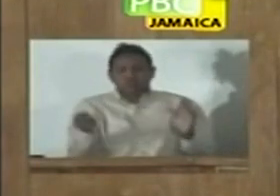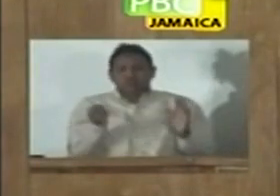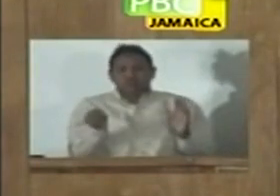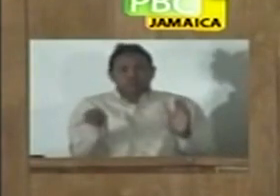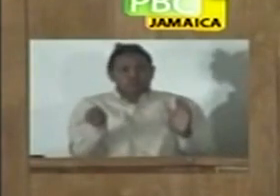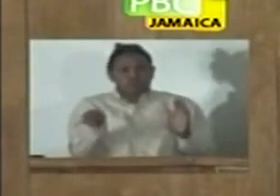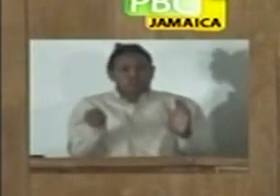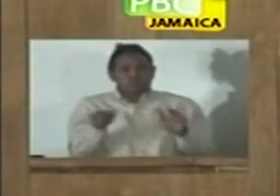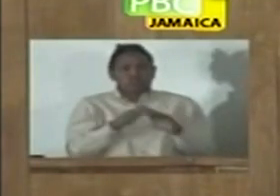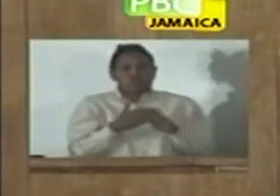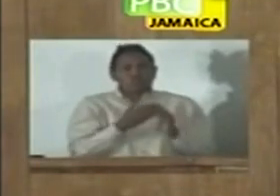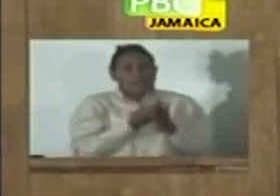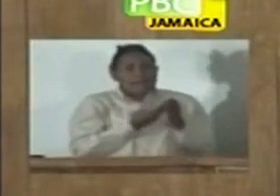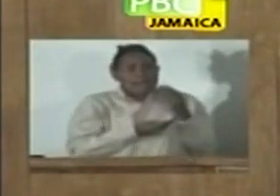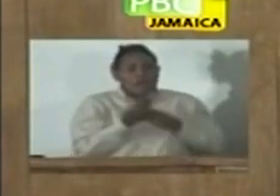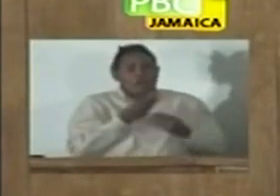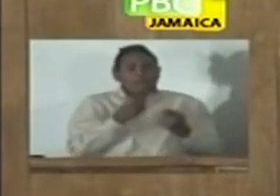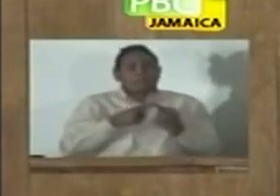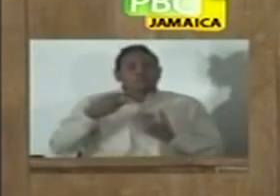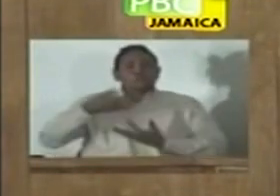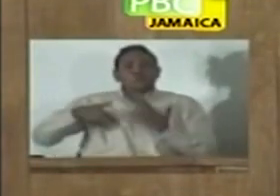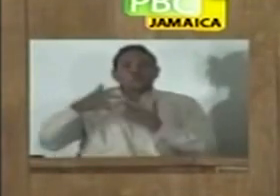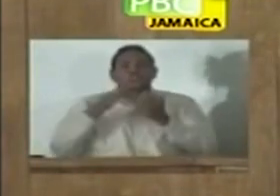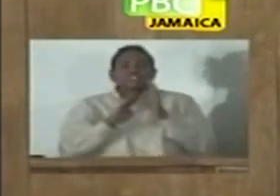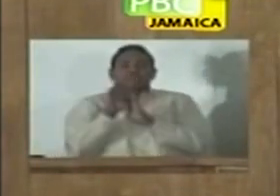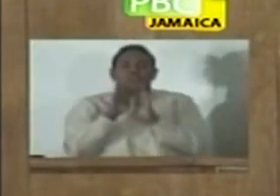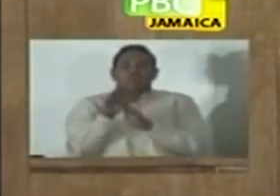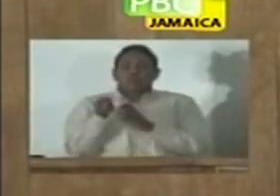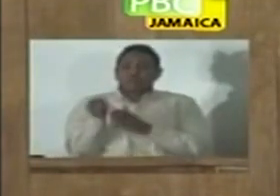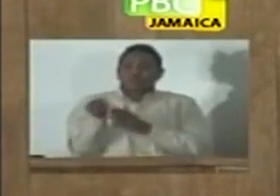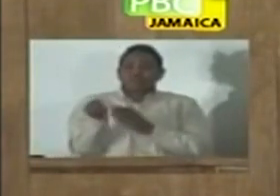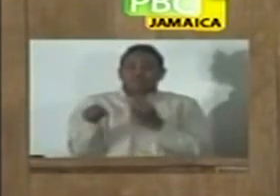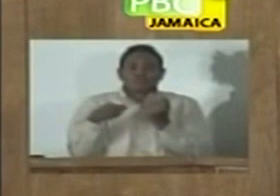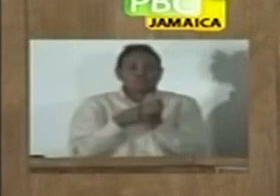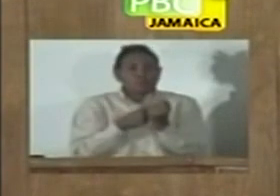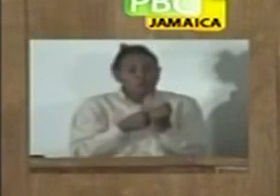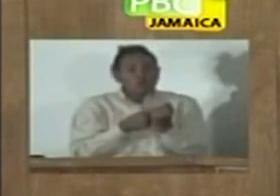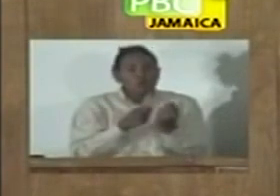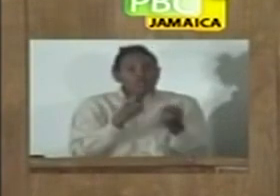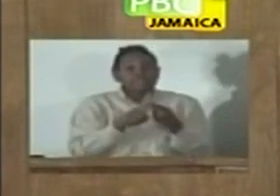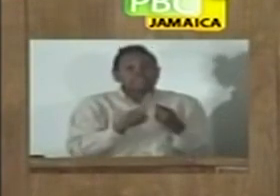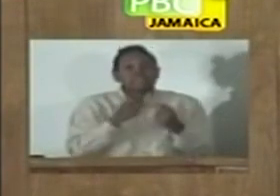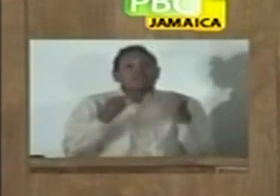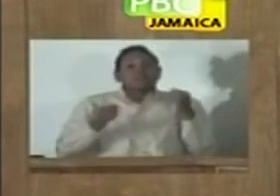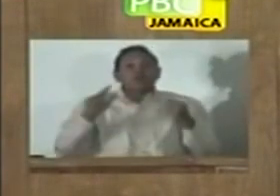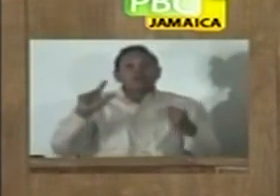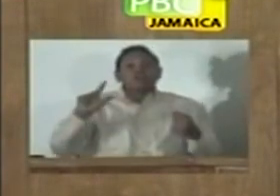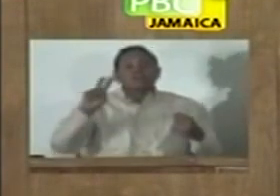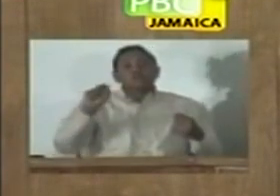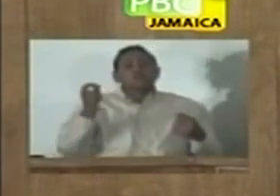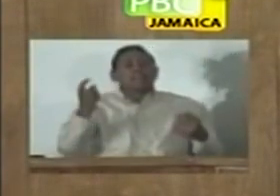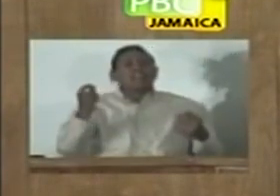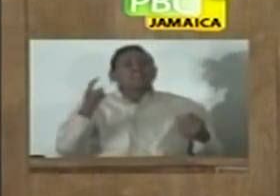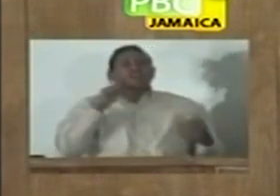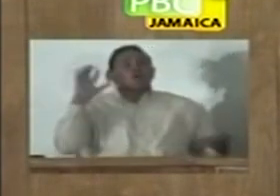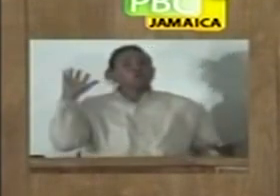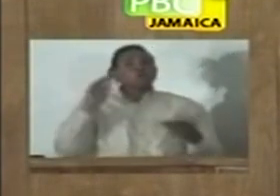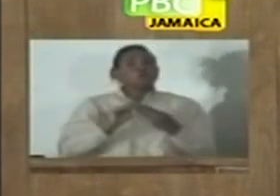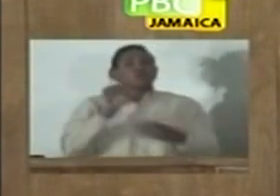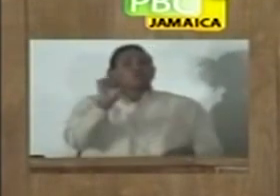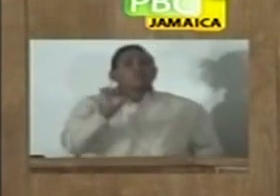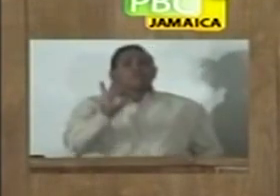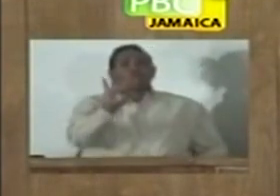country's economic and social development. At March 31st, 2011, a total of 1.4